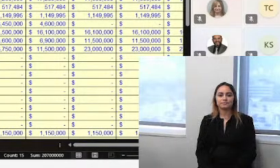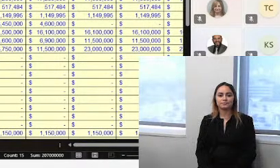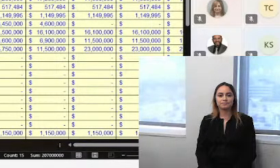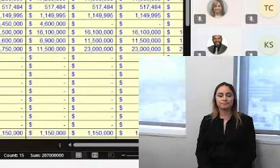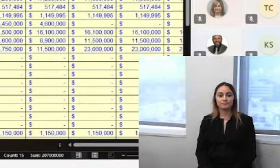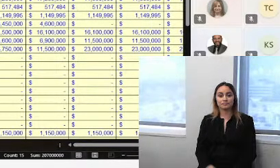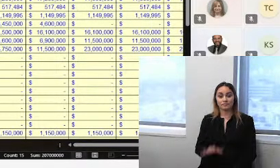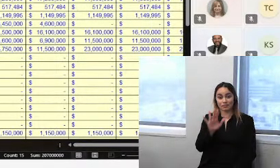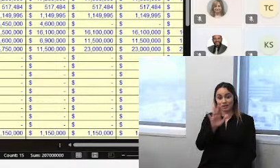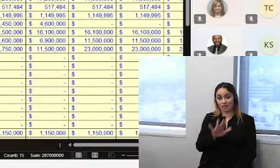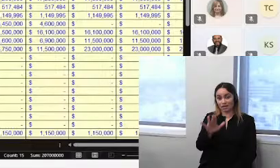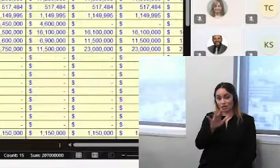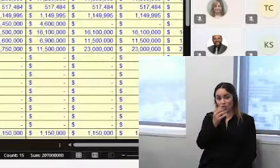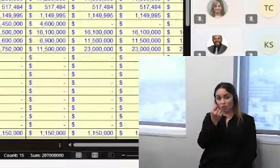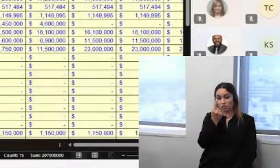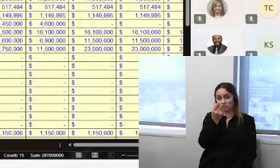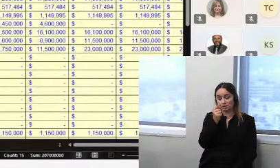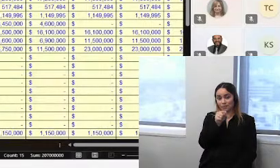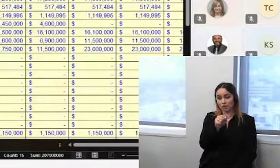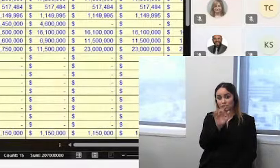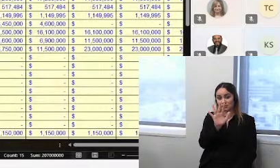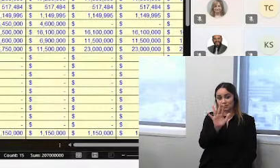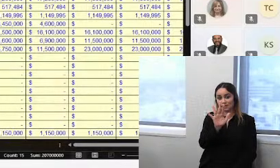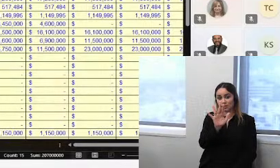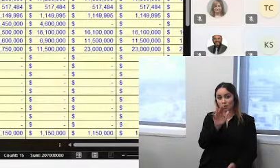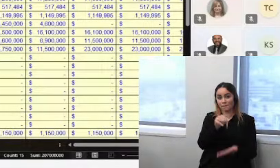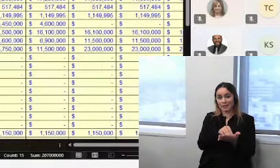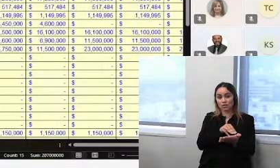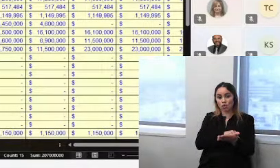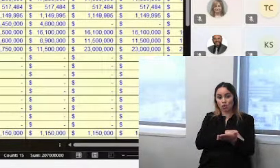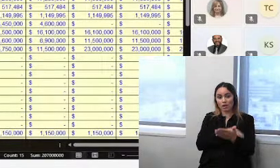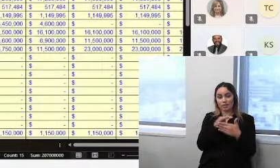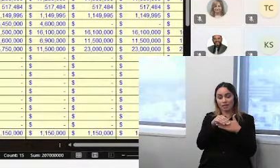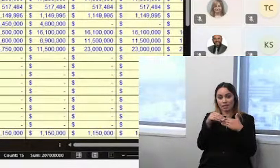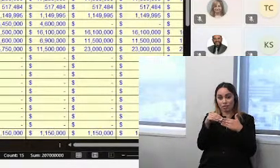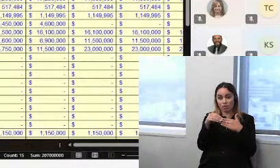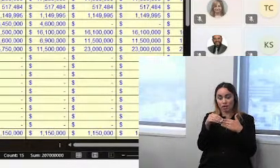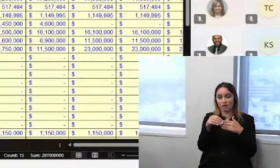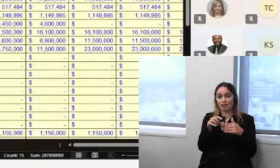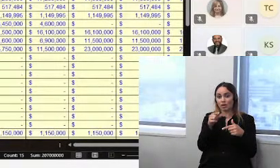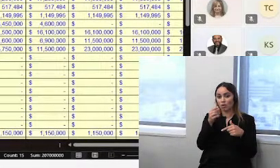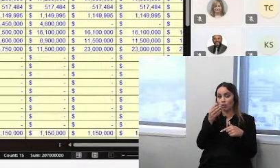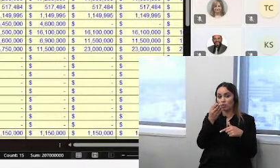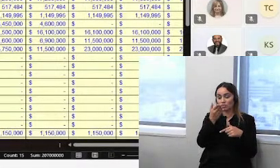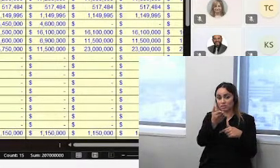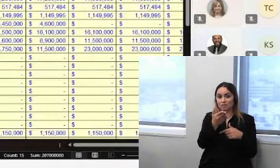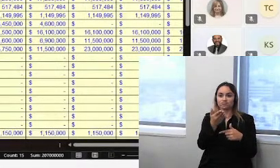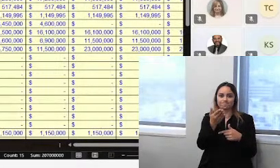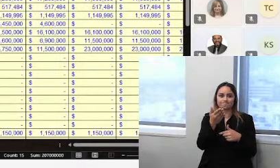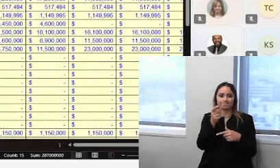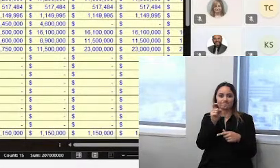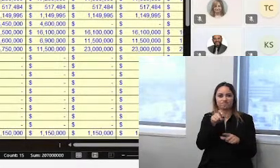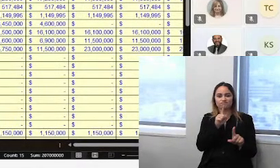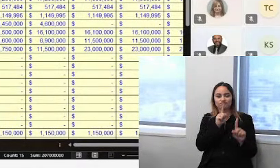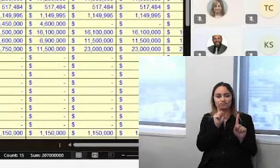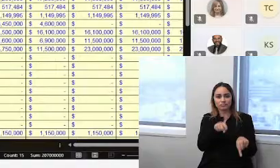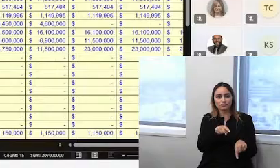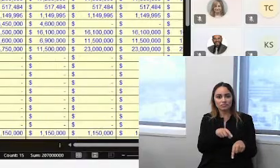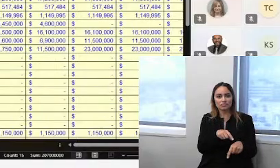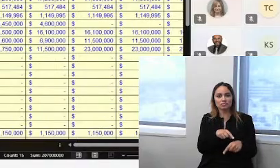11.5, you have the mandate to pursue reimbursement from